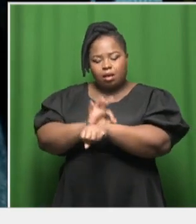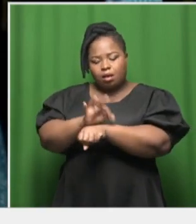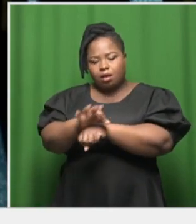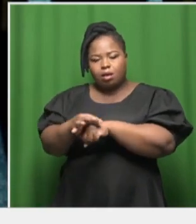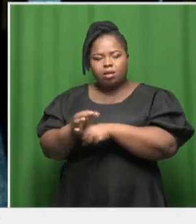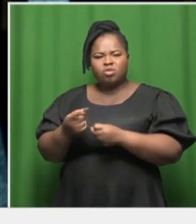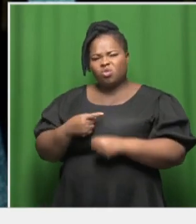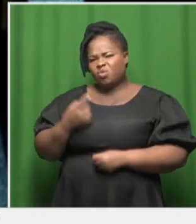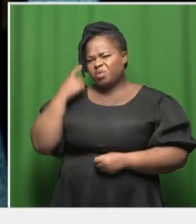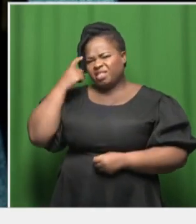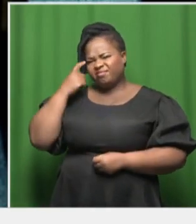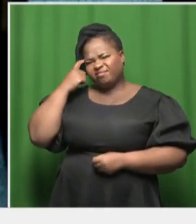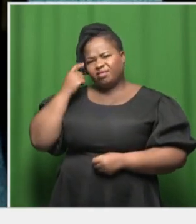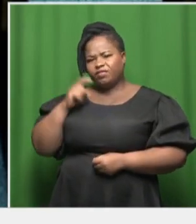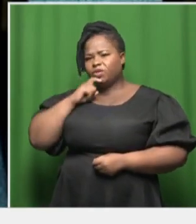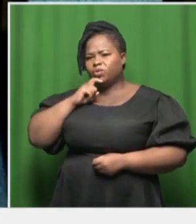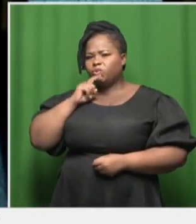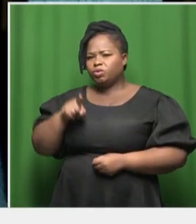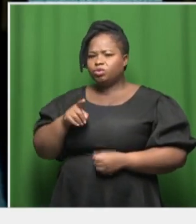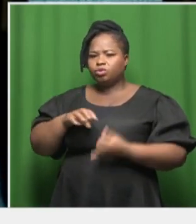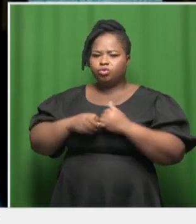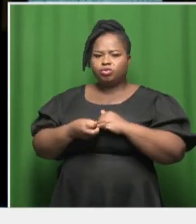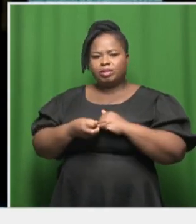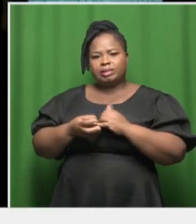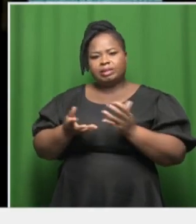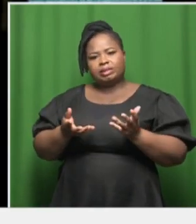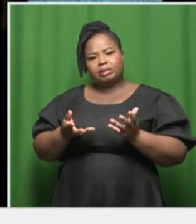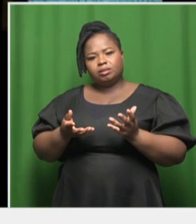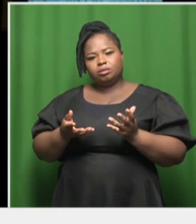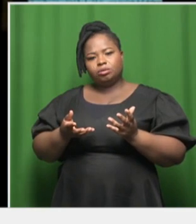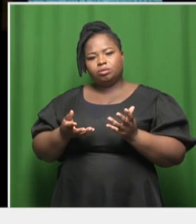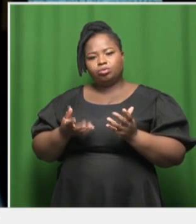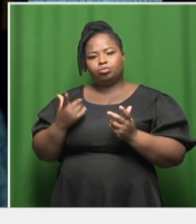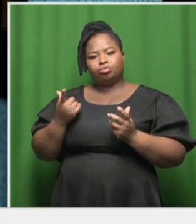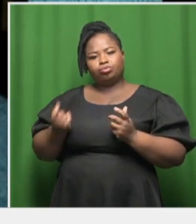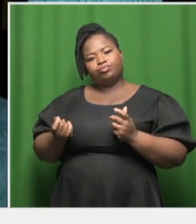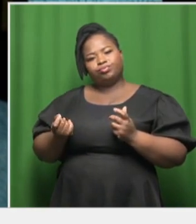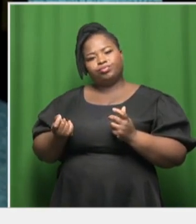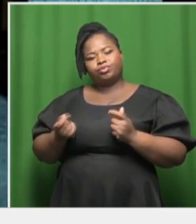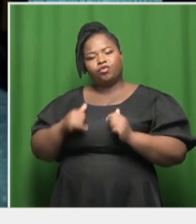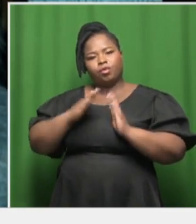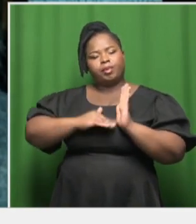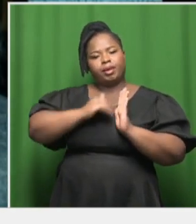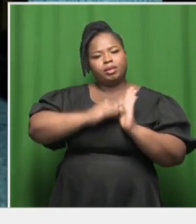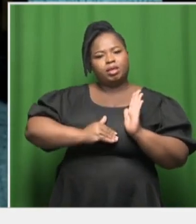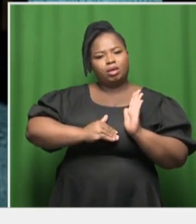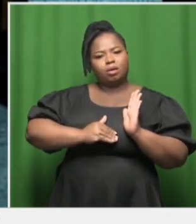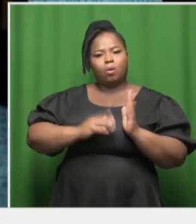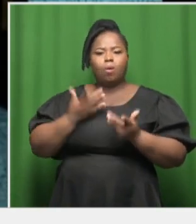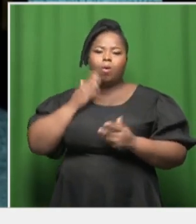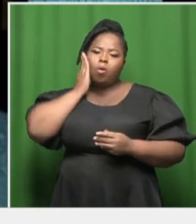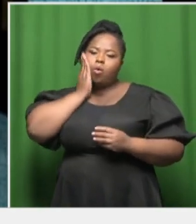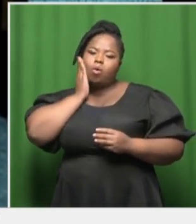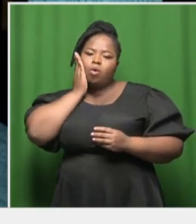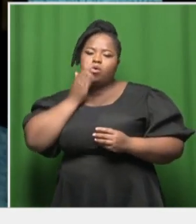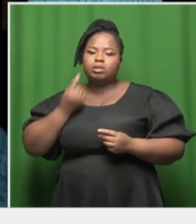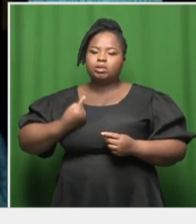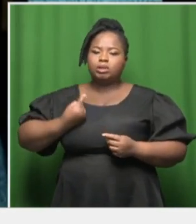this pigment was used to adorn themselves with. Was it used for painting in some form?